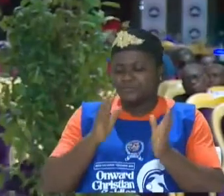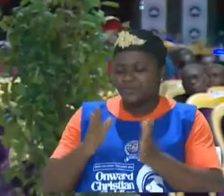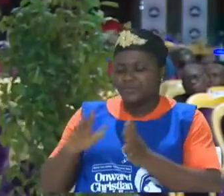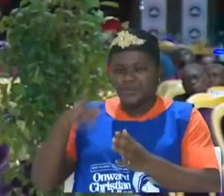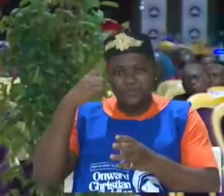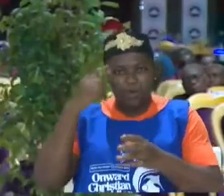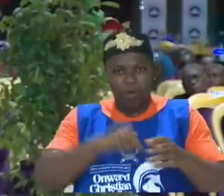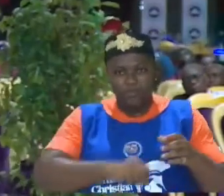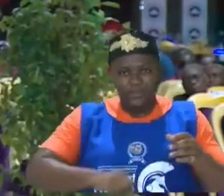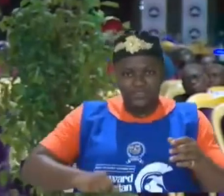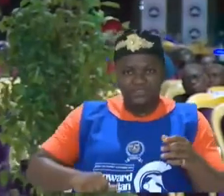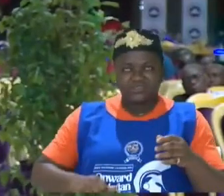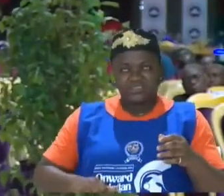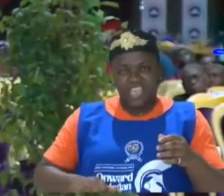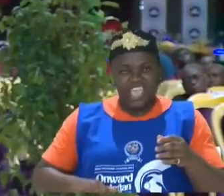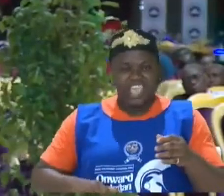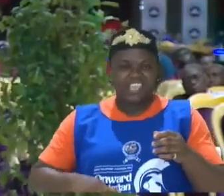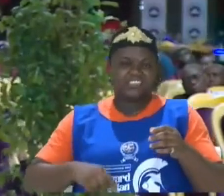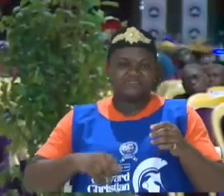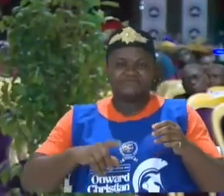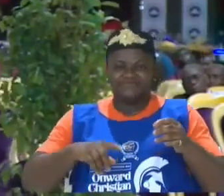there, the operation was canceled.